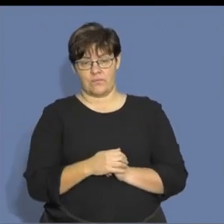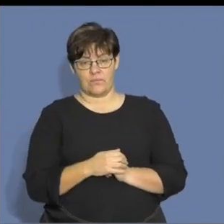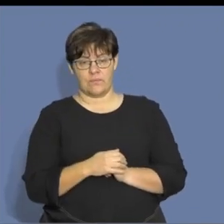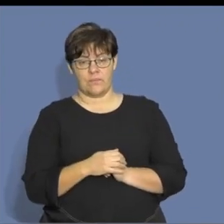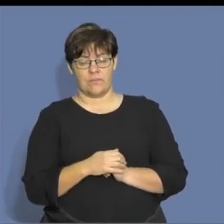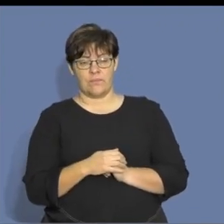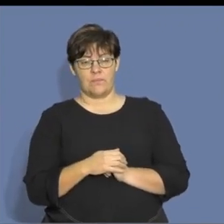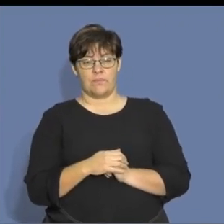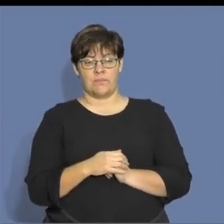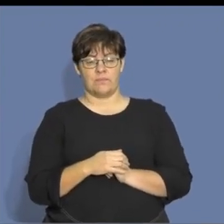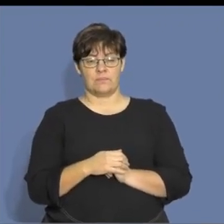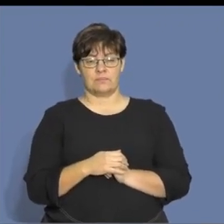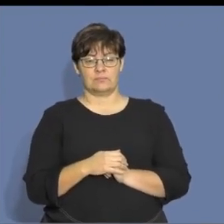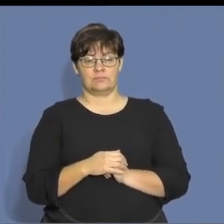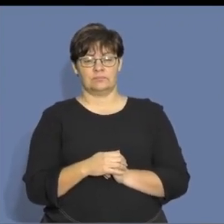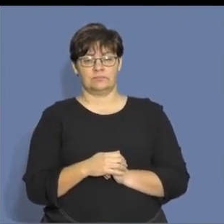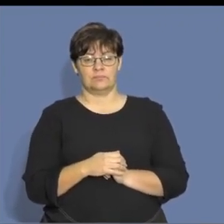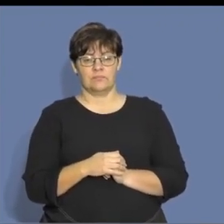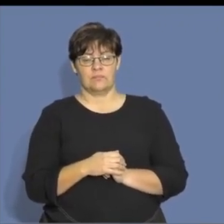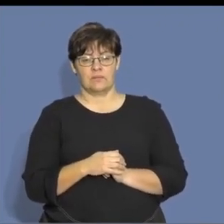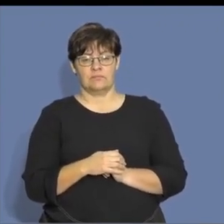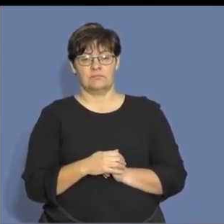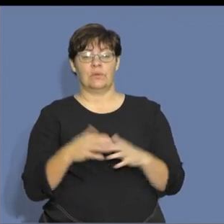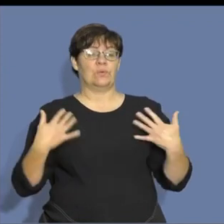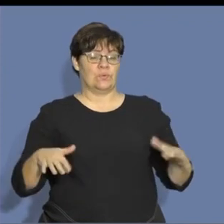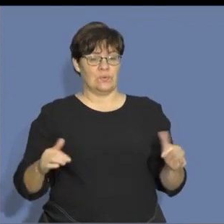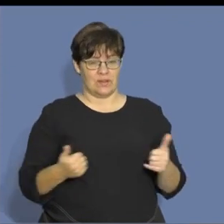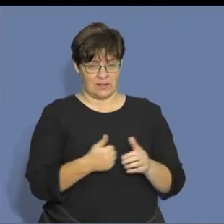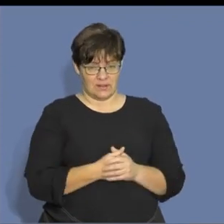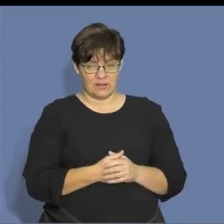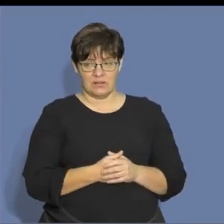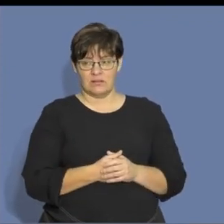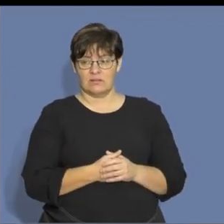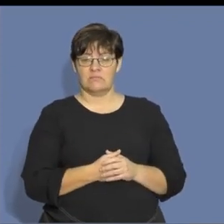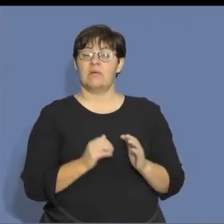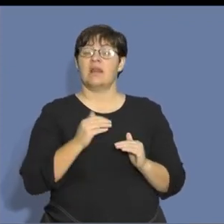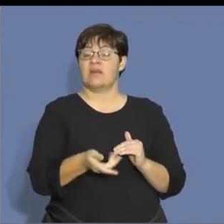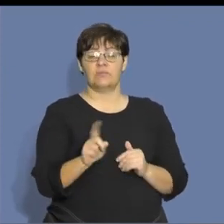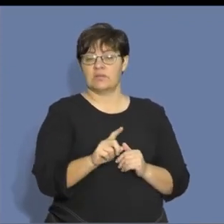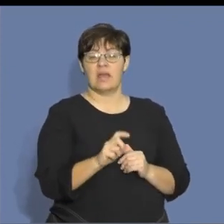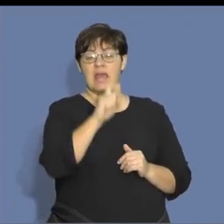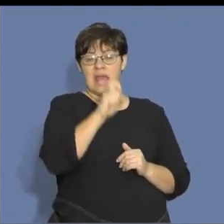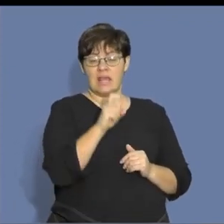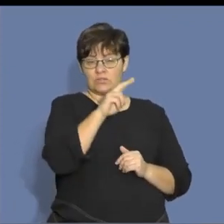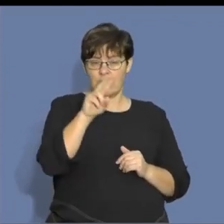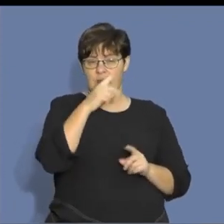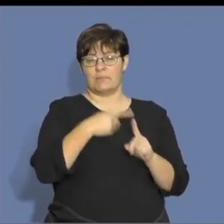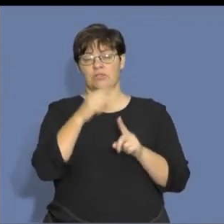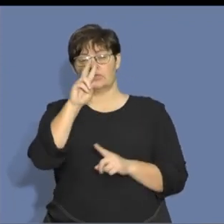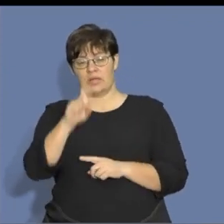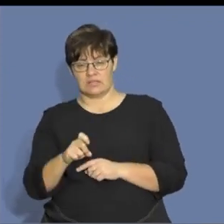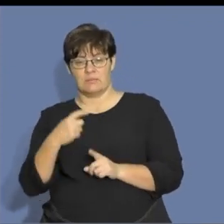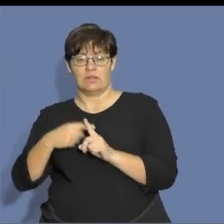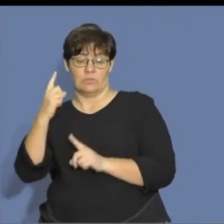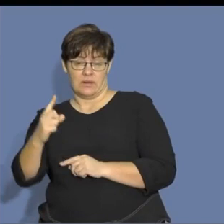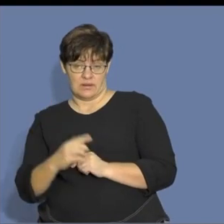both sides. And again, this is great. What am I left with? I'm left with x squared plus 2x plus